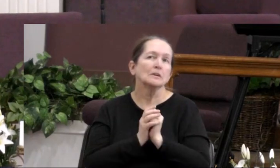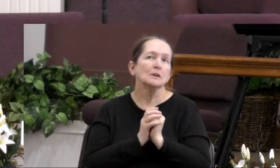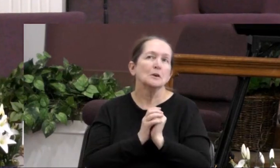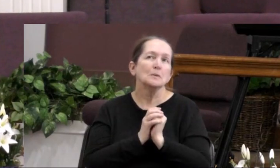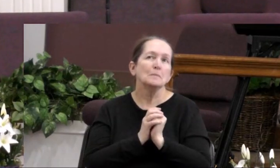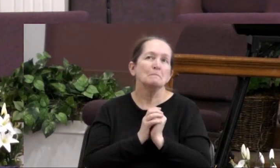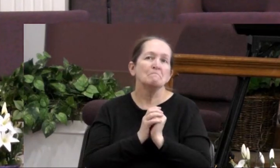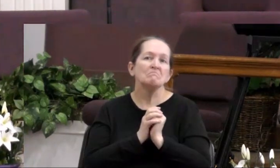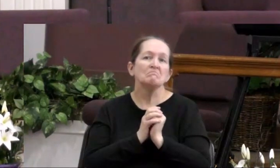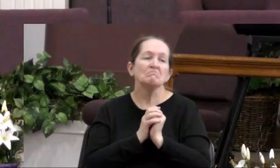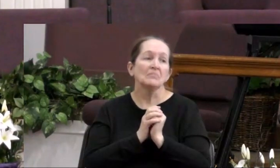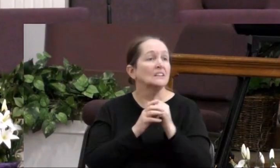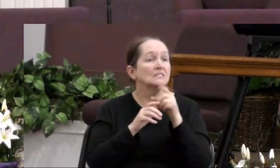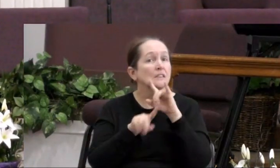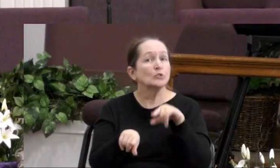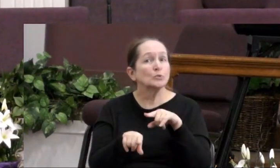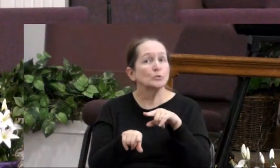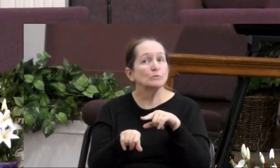And his answer